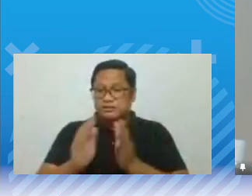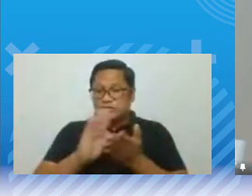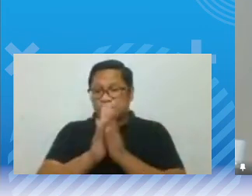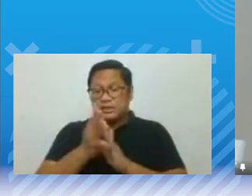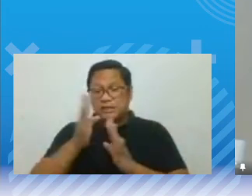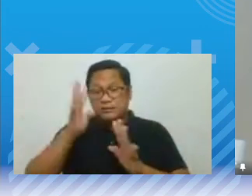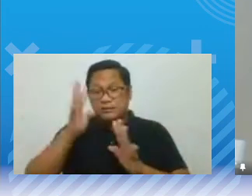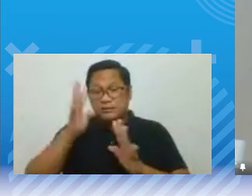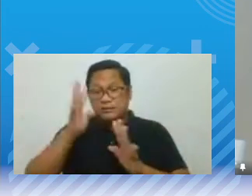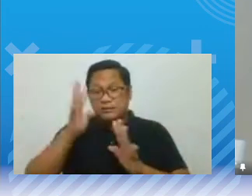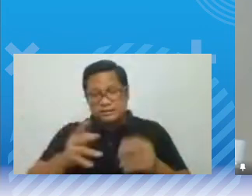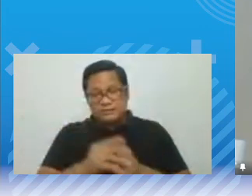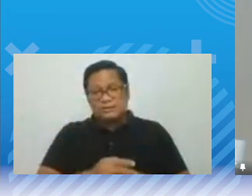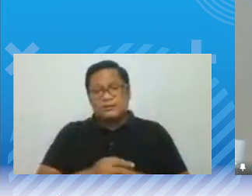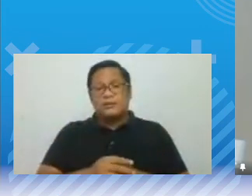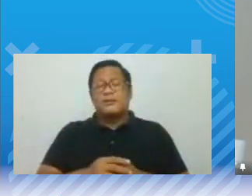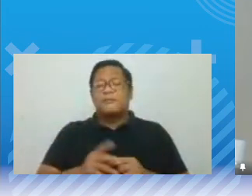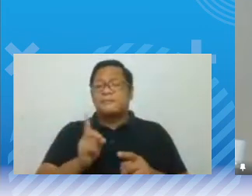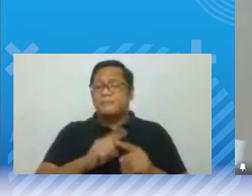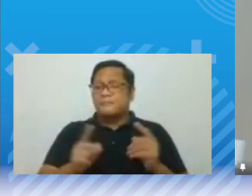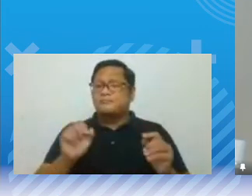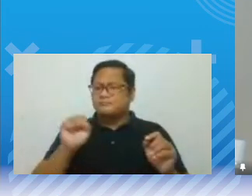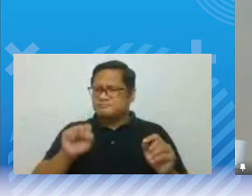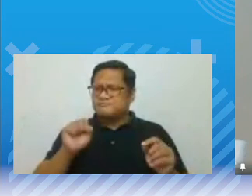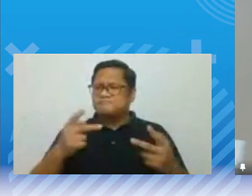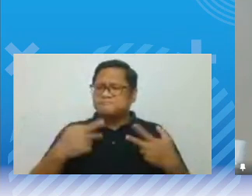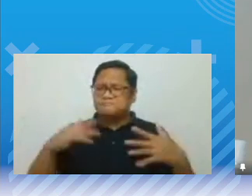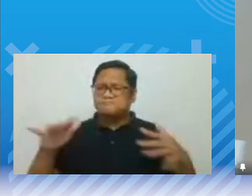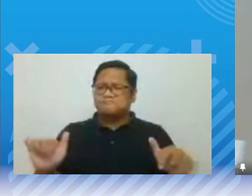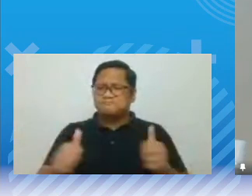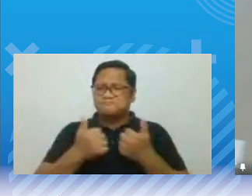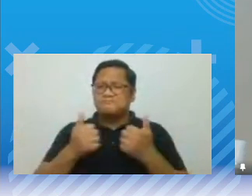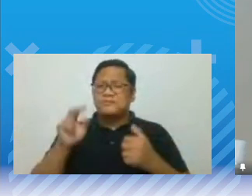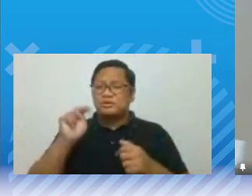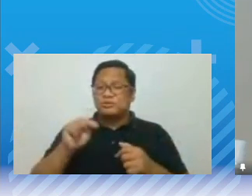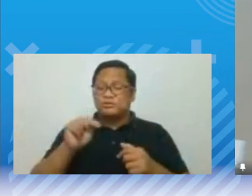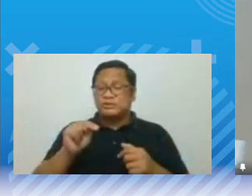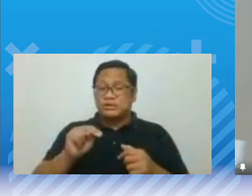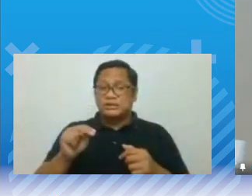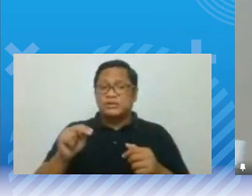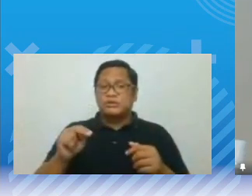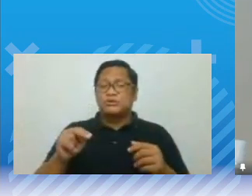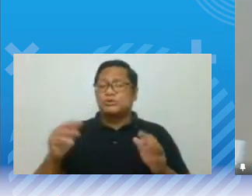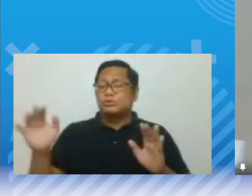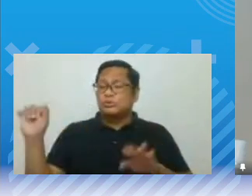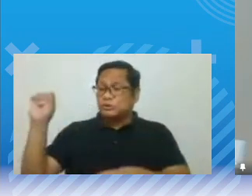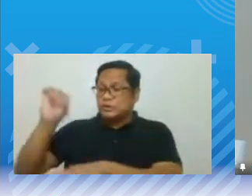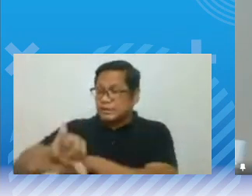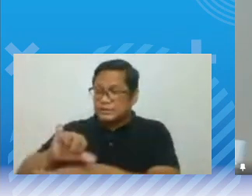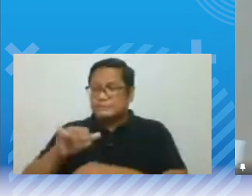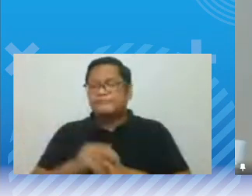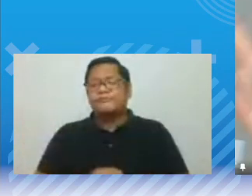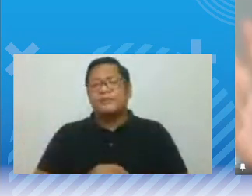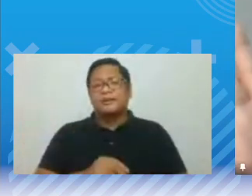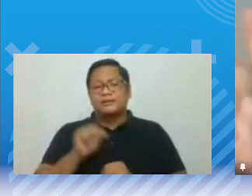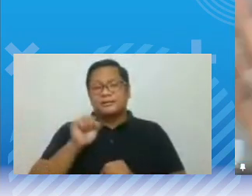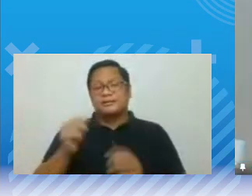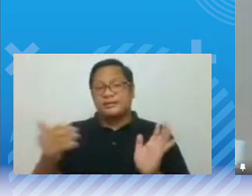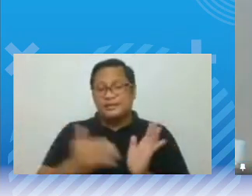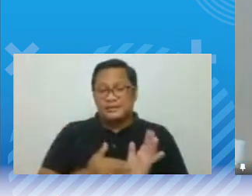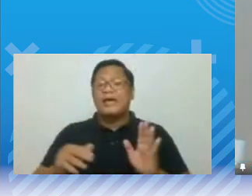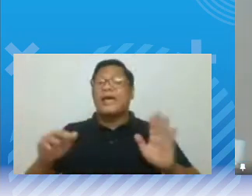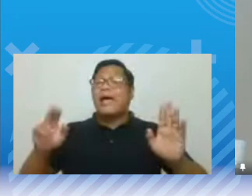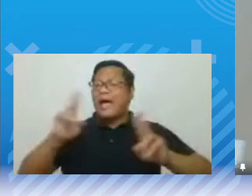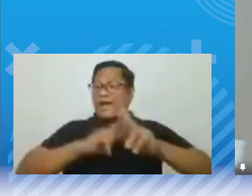merong mga na kailangan nating mapagtagumpayan. So, ayun po, again, hand and